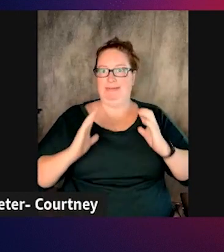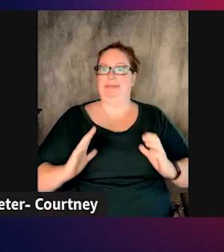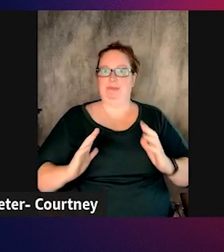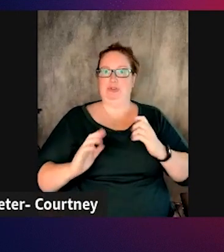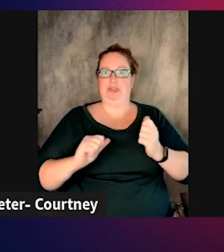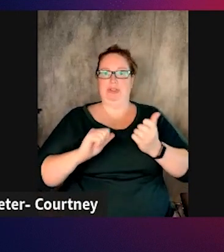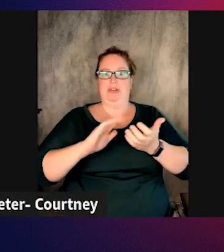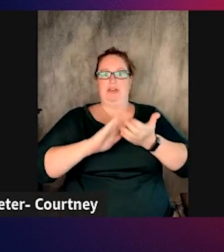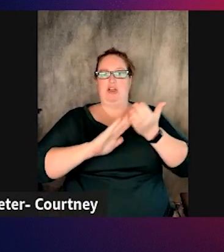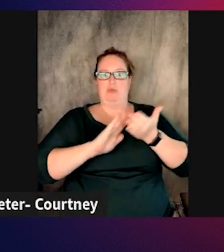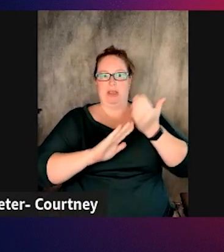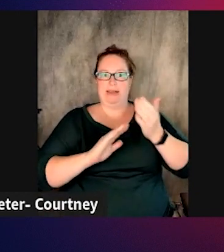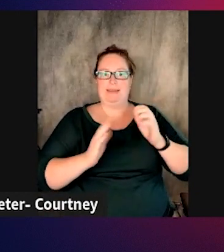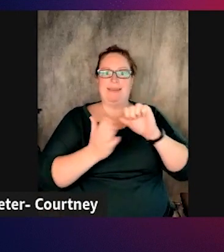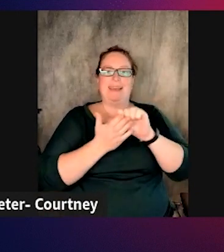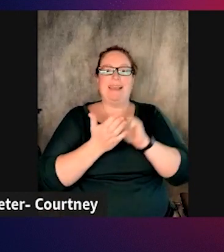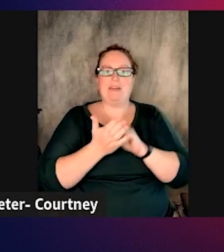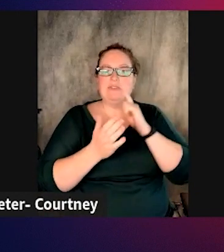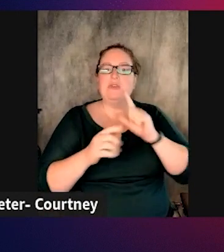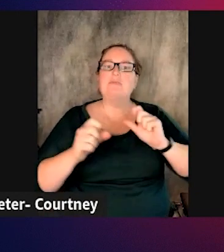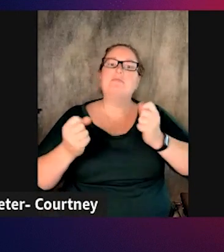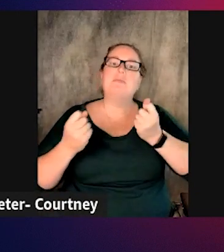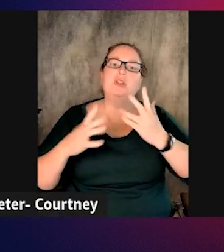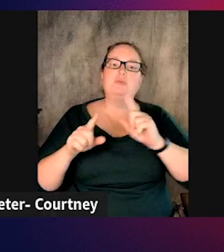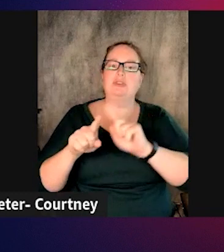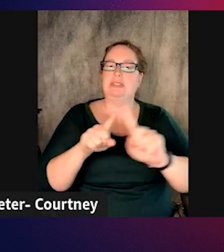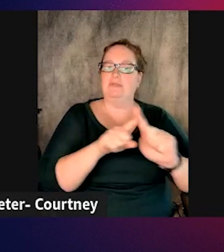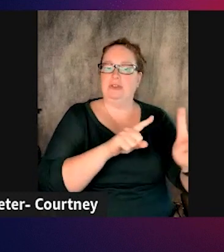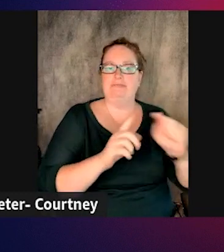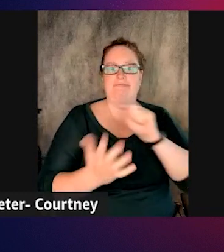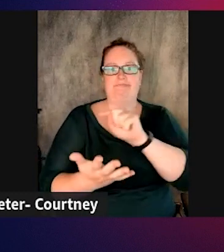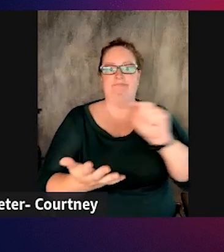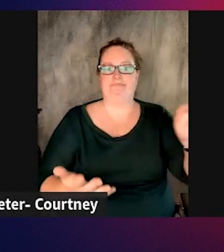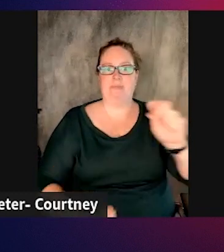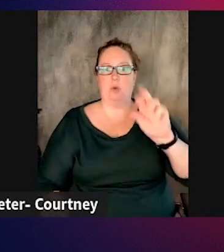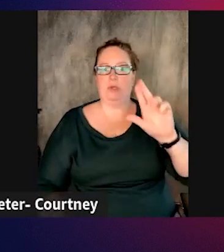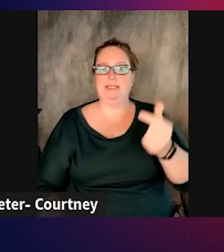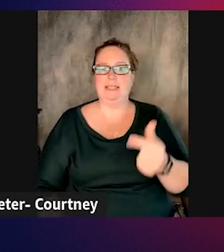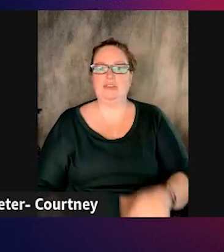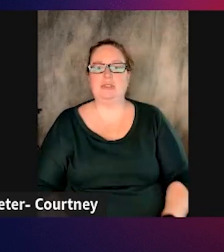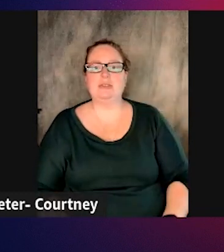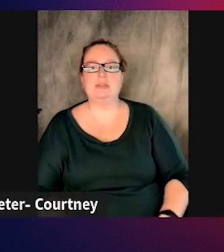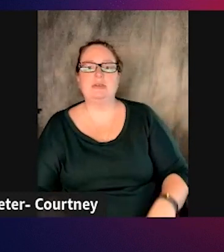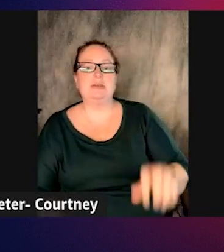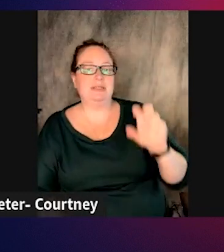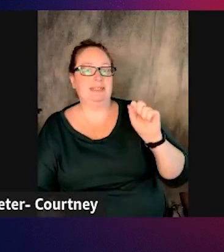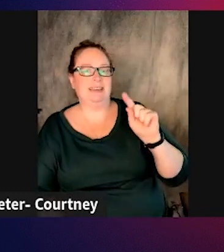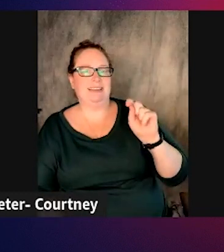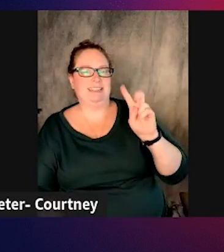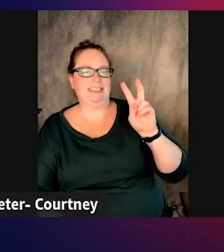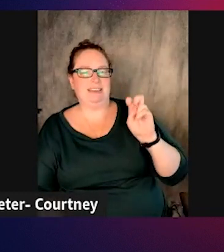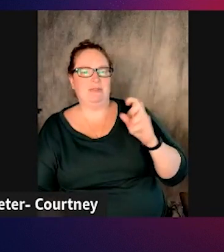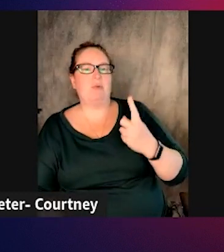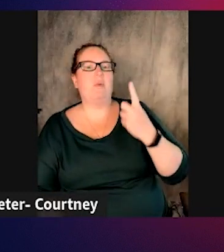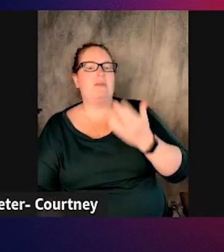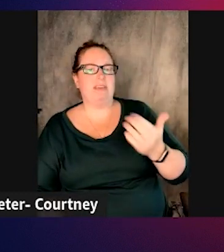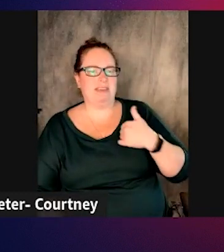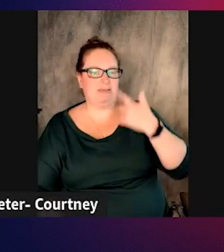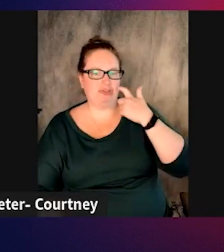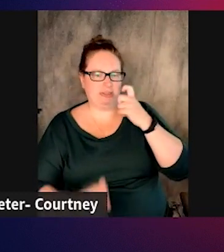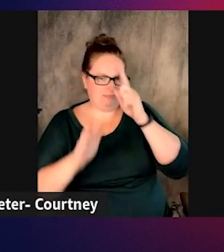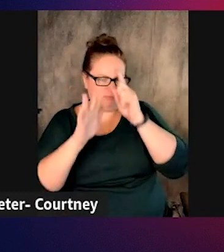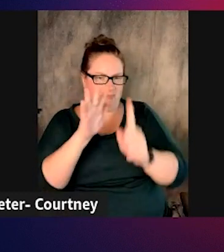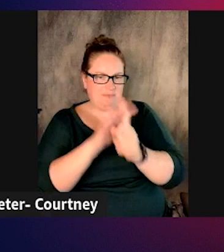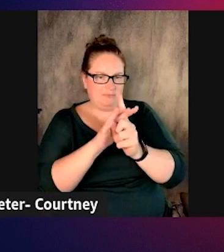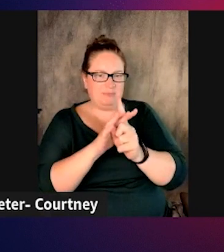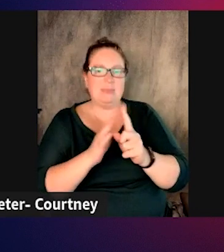account or in multi-account organizations. So one thing that's just sprung into my mind. We're talking about